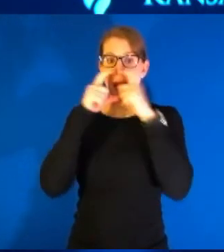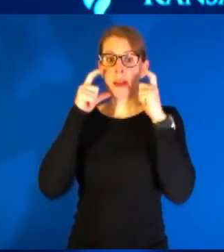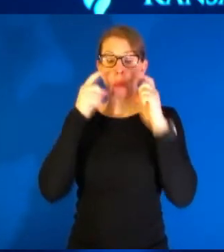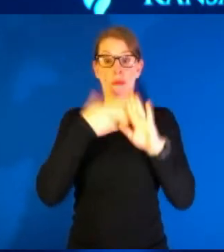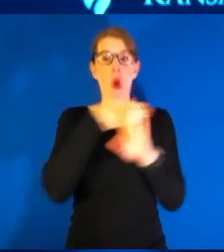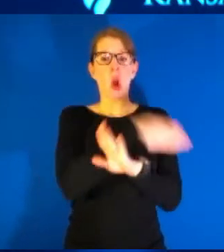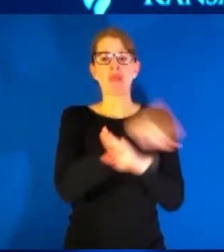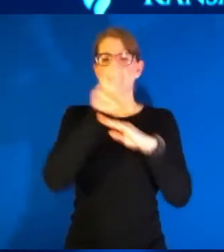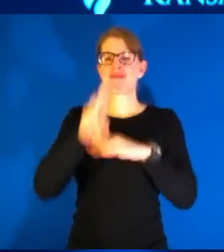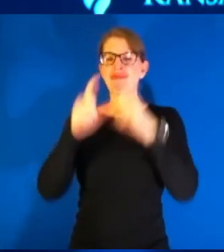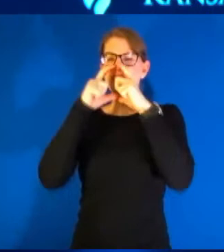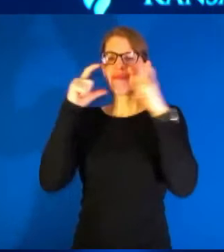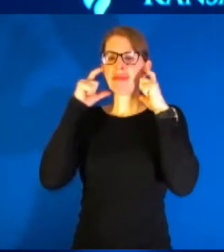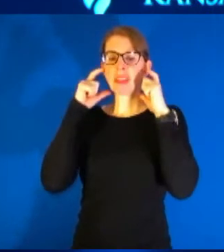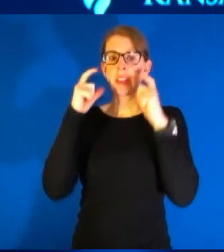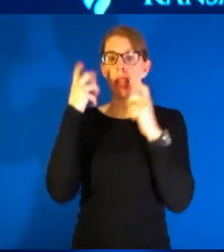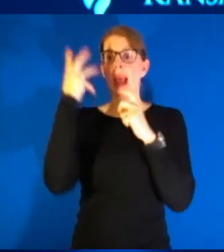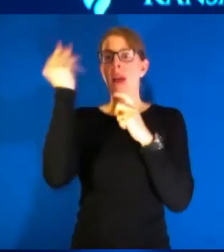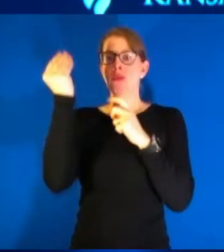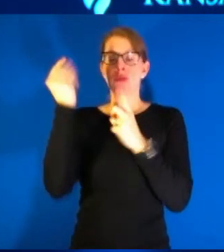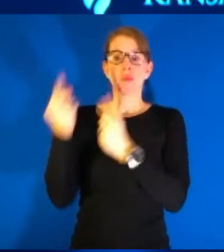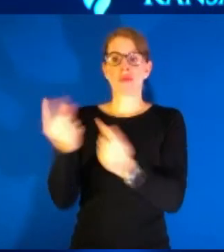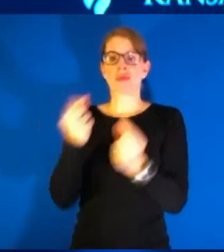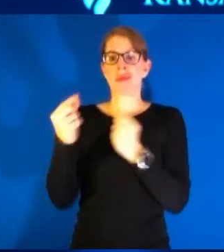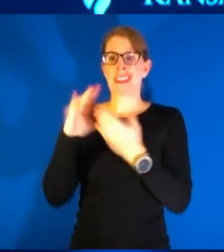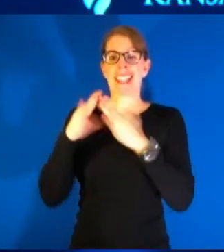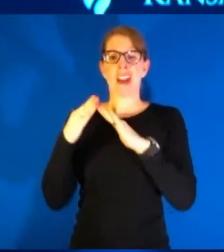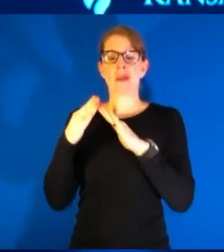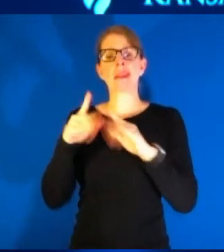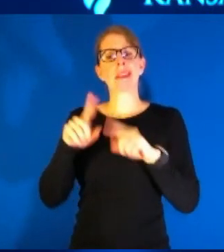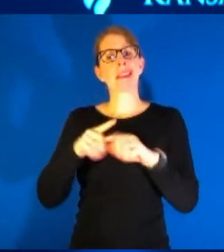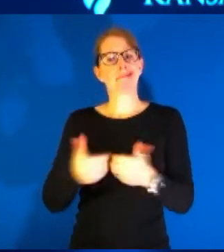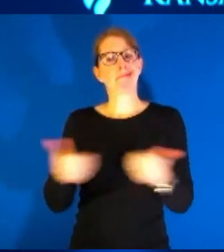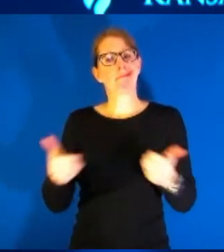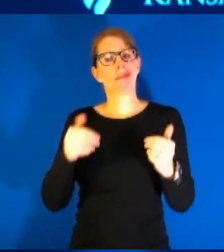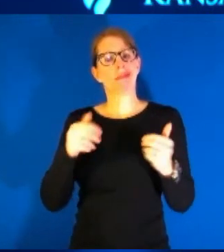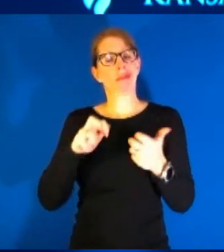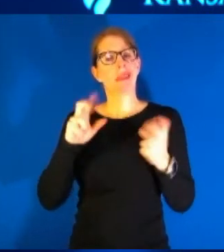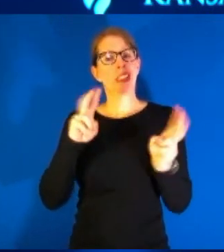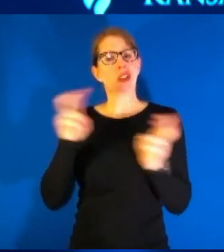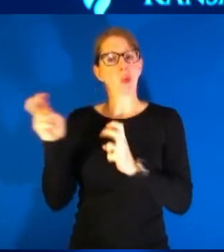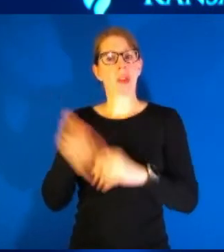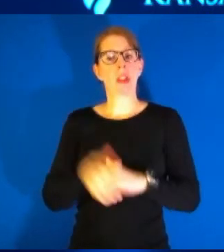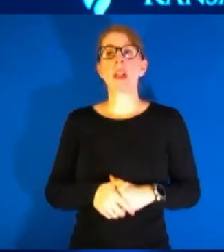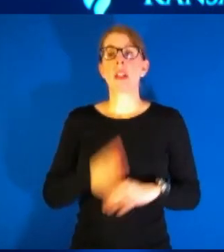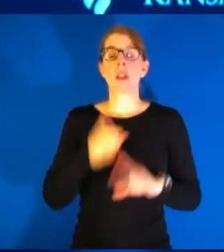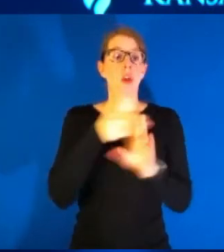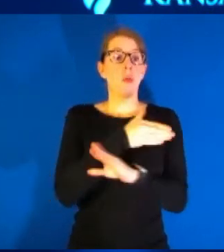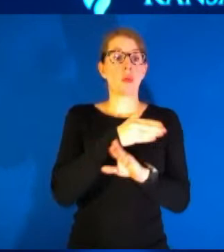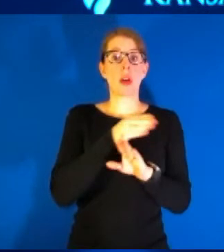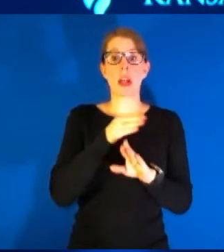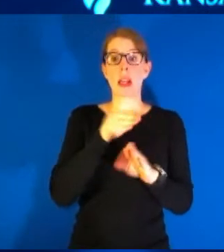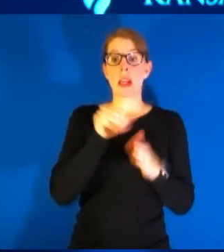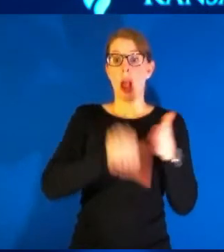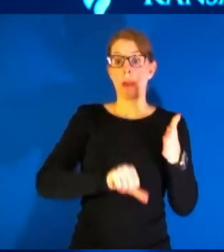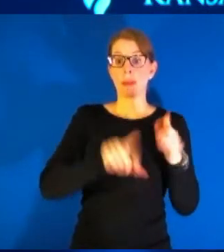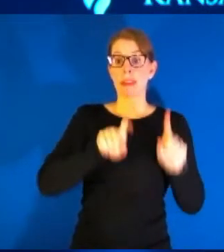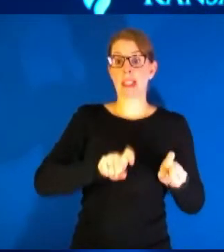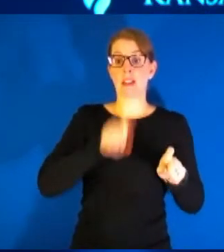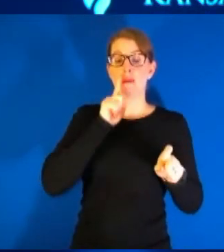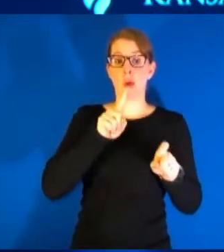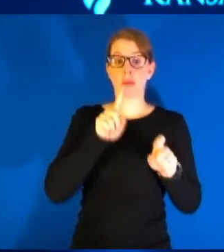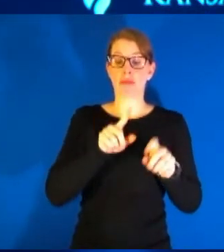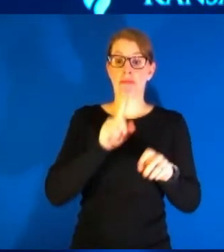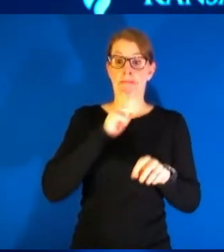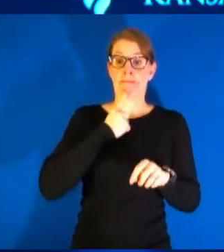wearing masks around town, but that's a whole other issue. So we're very careful. We do pre-op testing for those major cases. So, and when we have